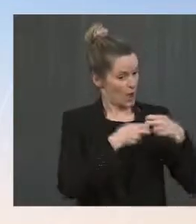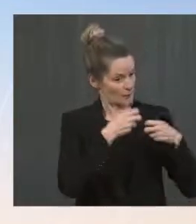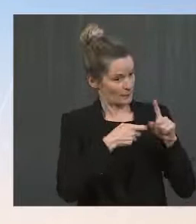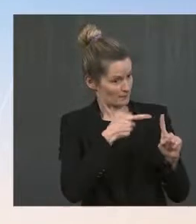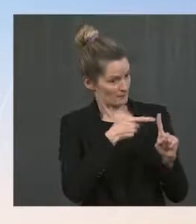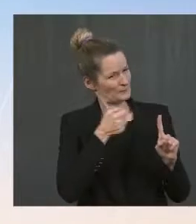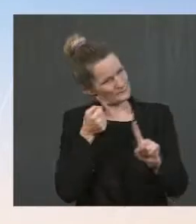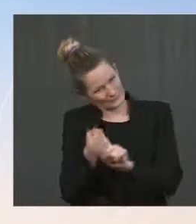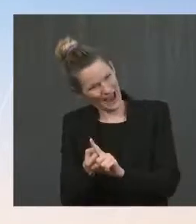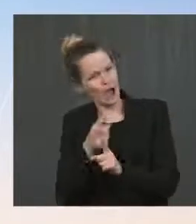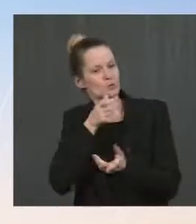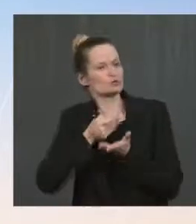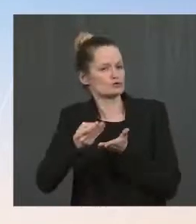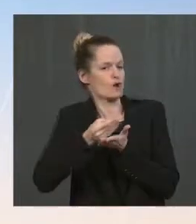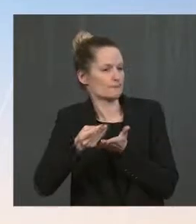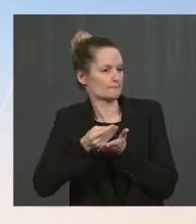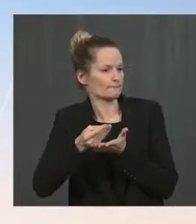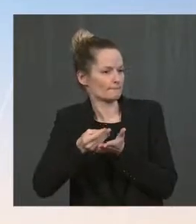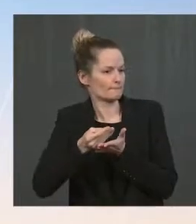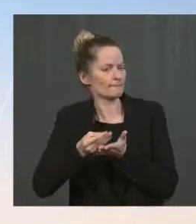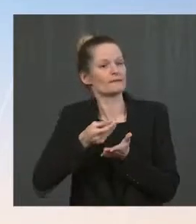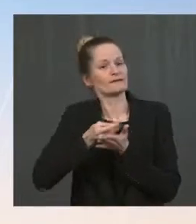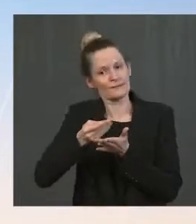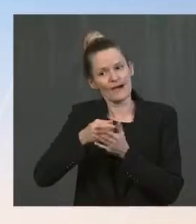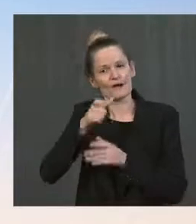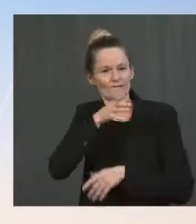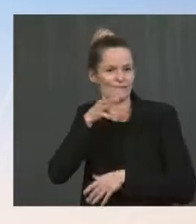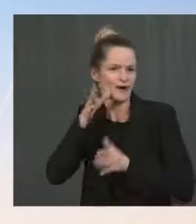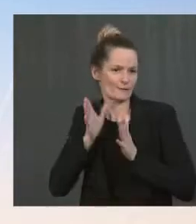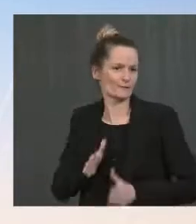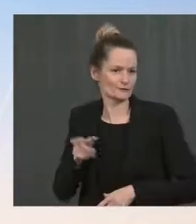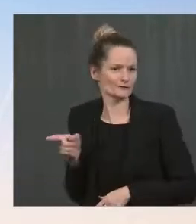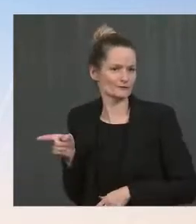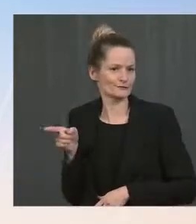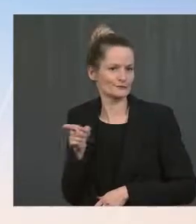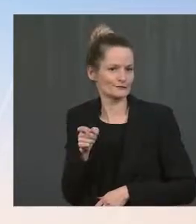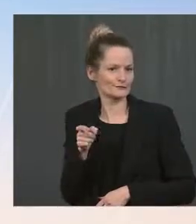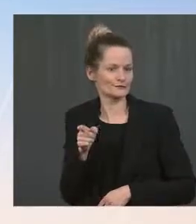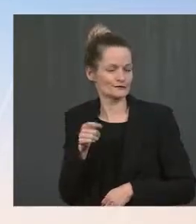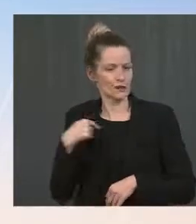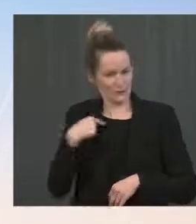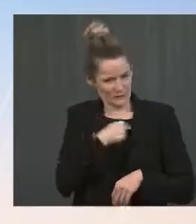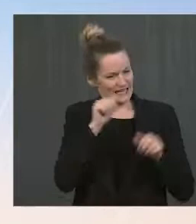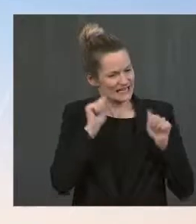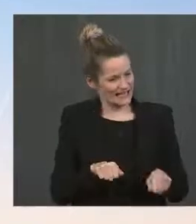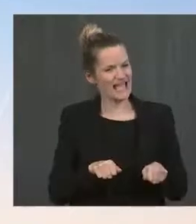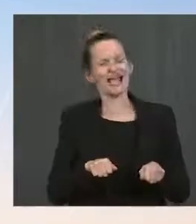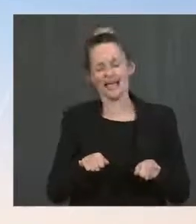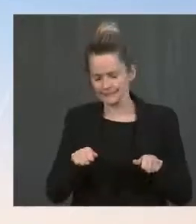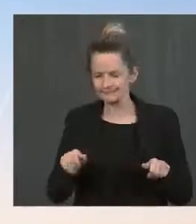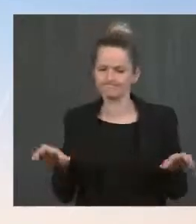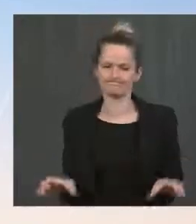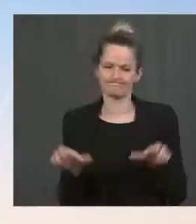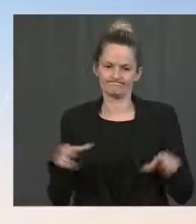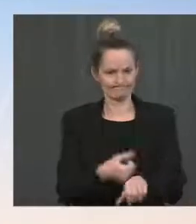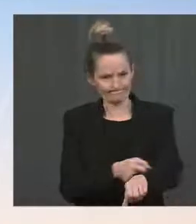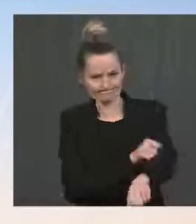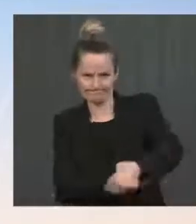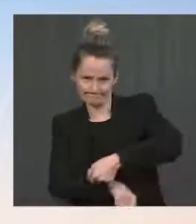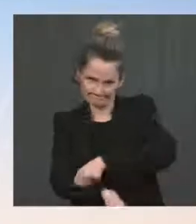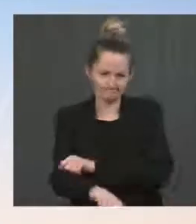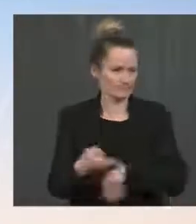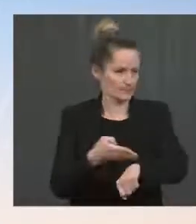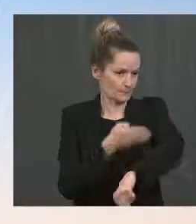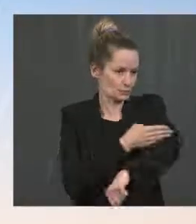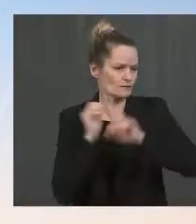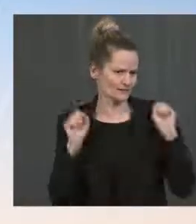and we believe that there are concrete steps that we need to take and that we can take to try to help improve. Mr. Secretary,